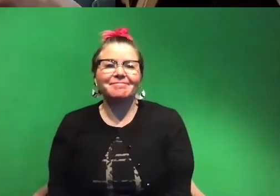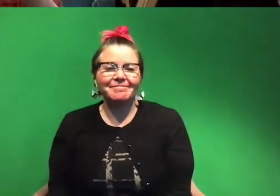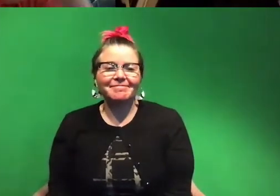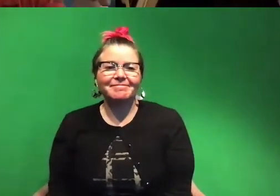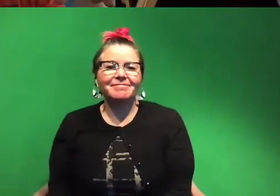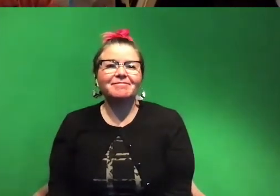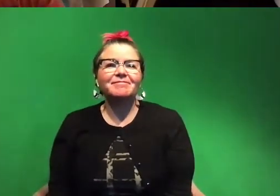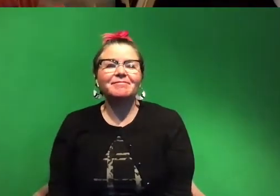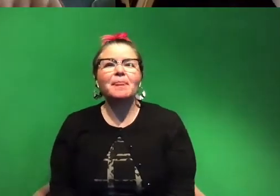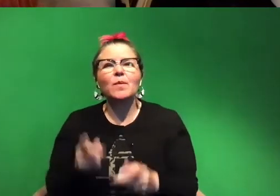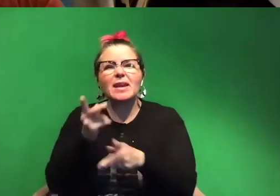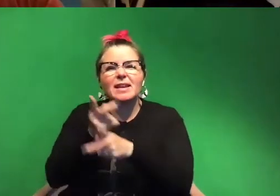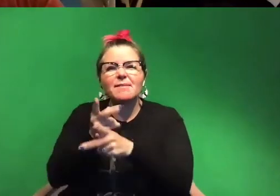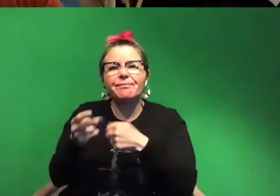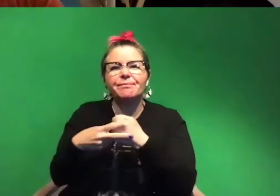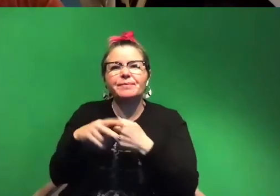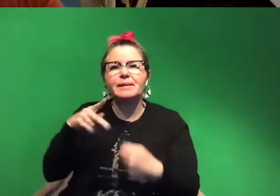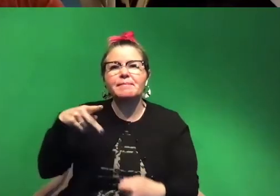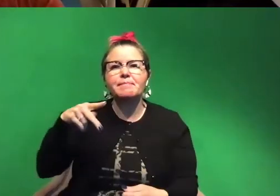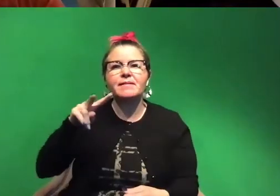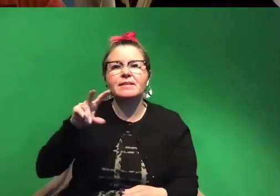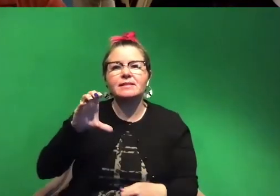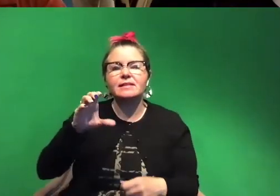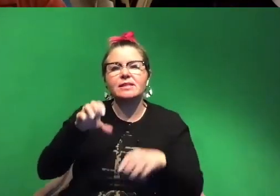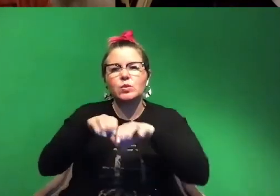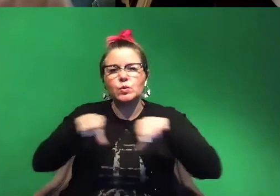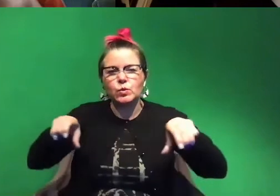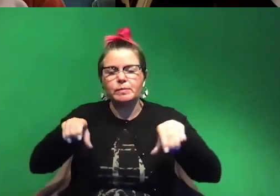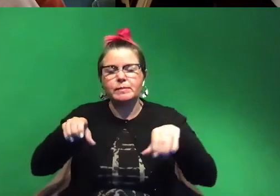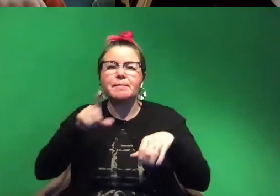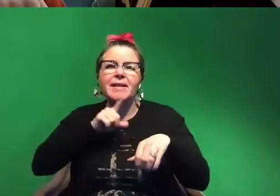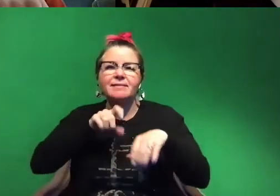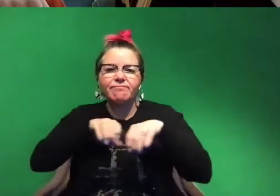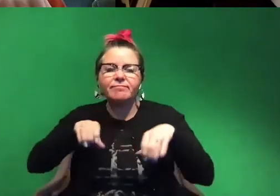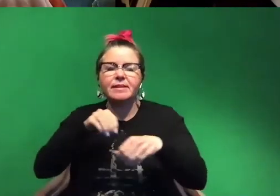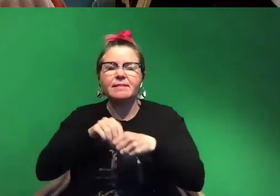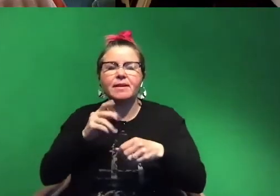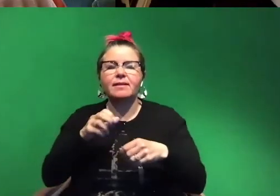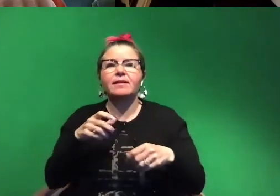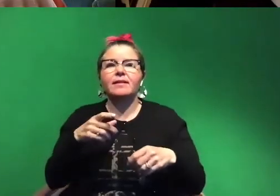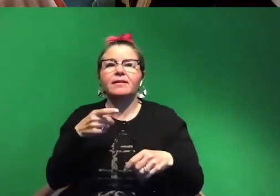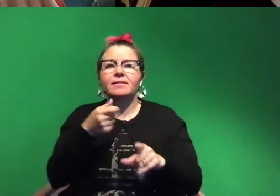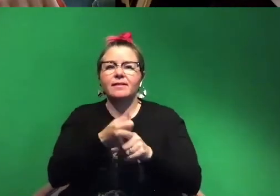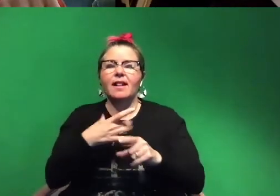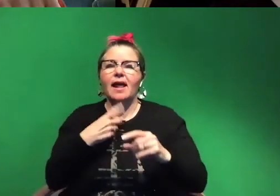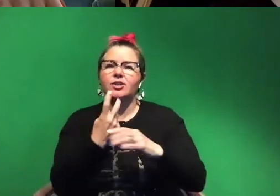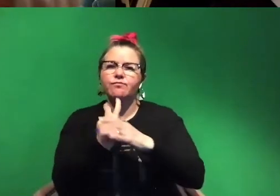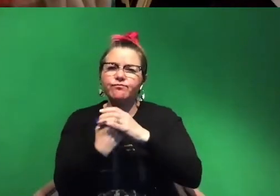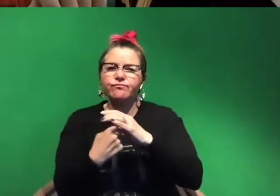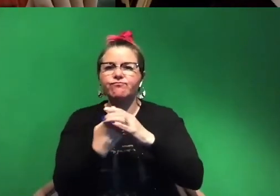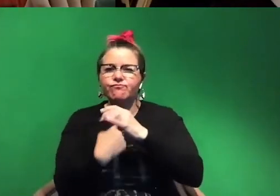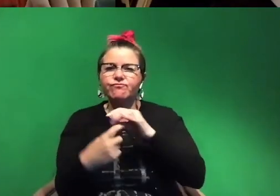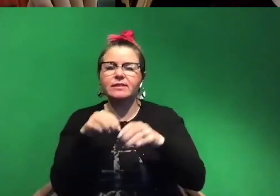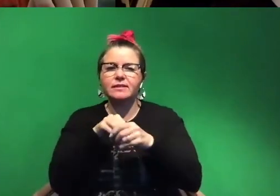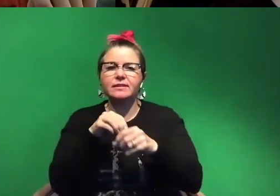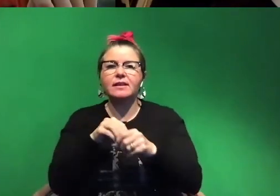We would keep them in, we have these PVC tubes in the tanks, and the Pacific hagfish like to burrow in there and hang out in there. But if